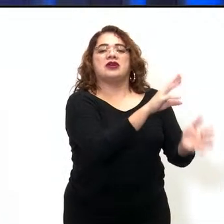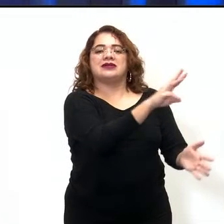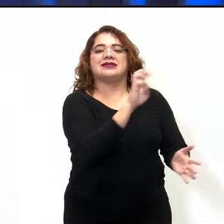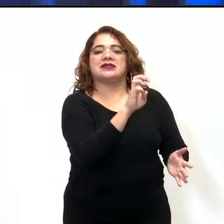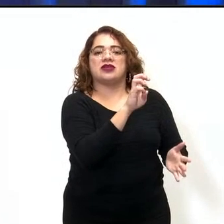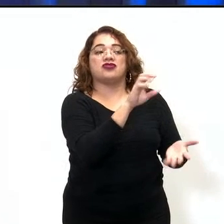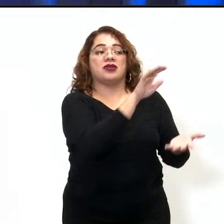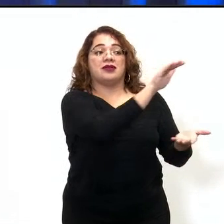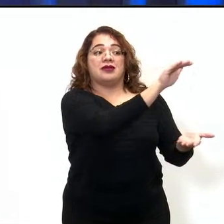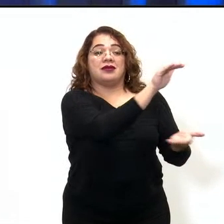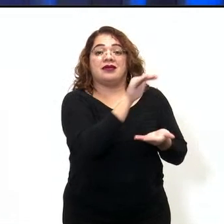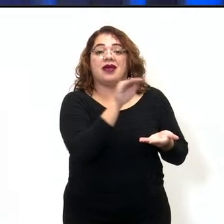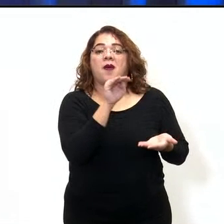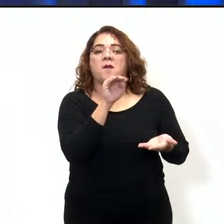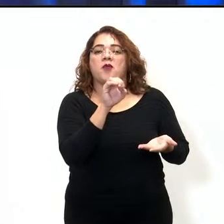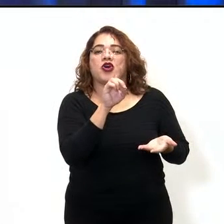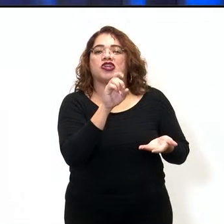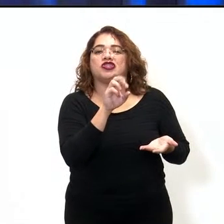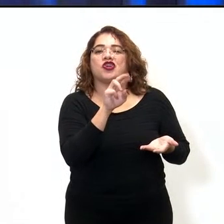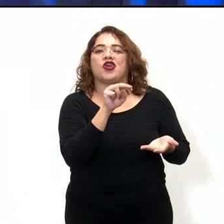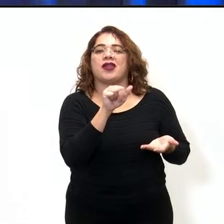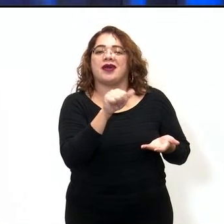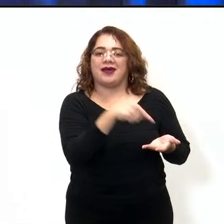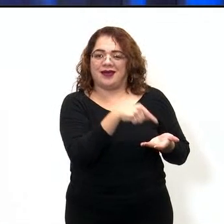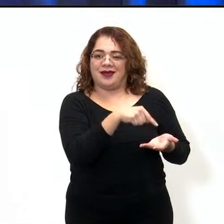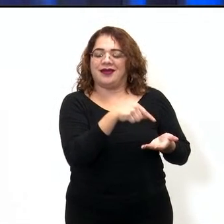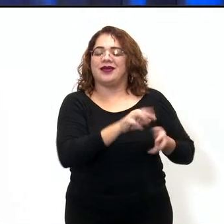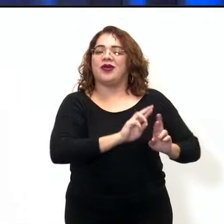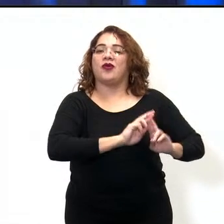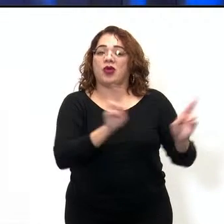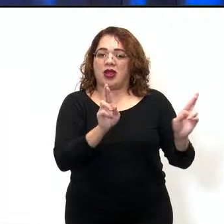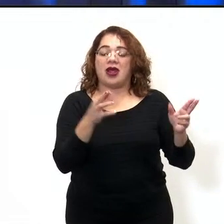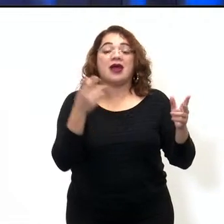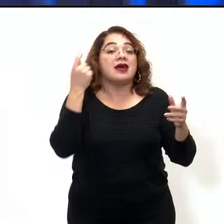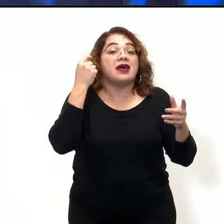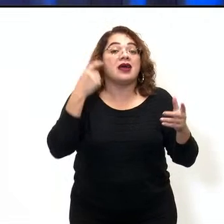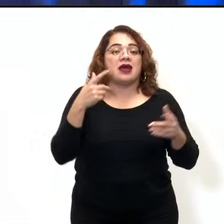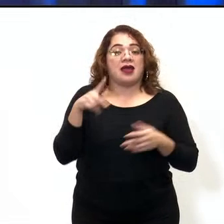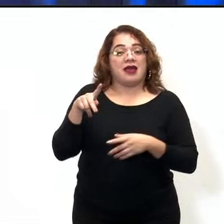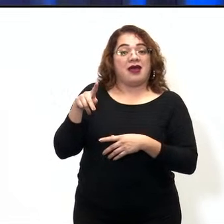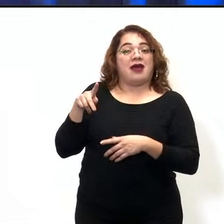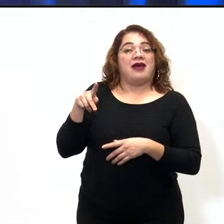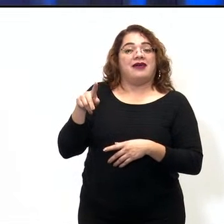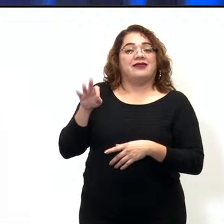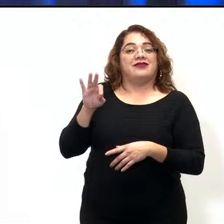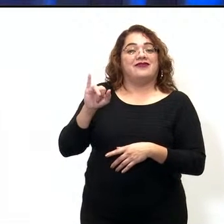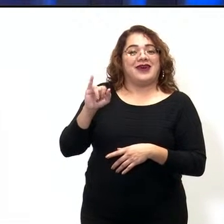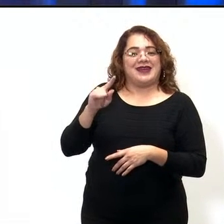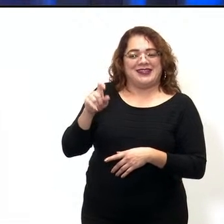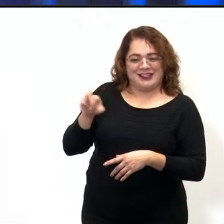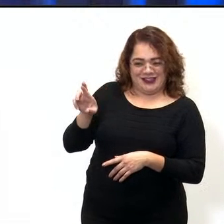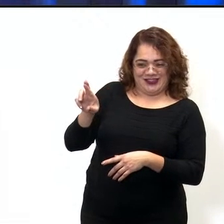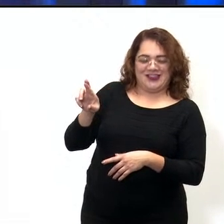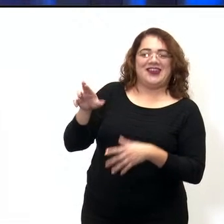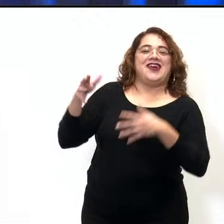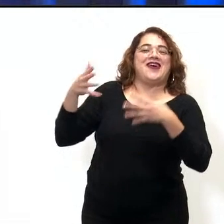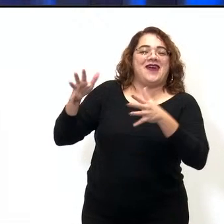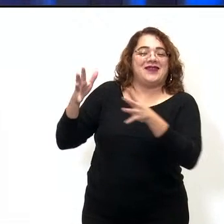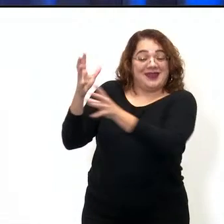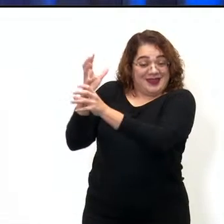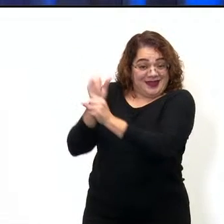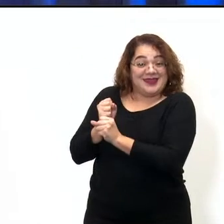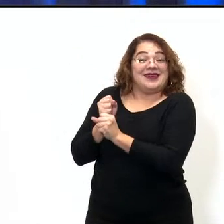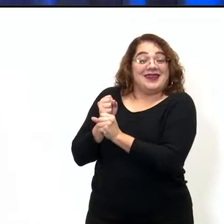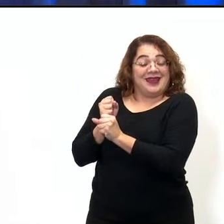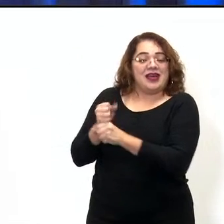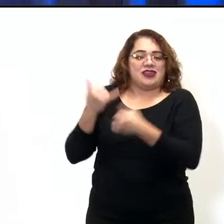11,600 doses of the Moderna vaccine, which of course we had already received the Pfizer vaccine before.